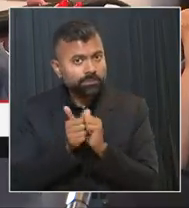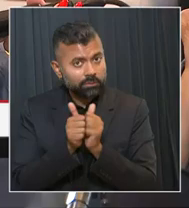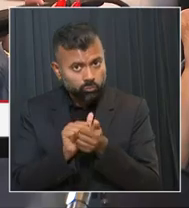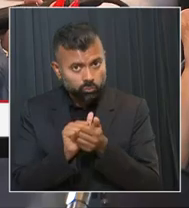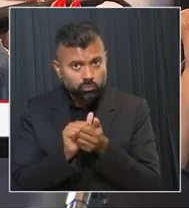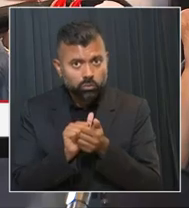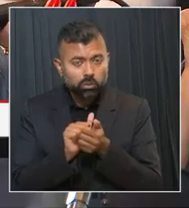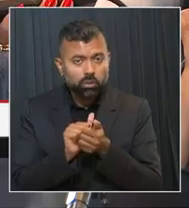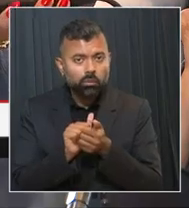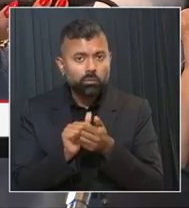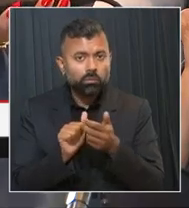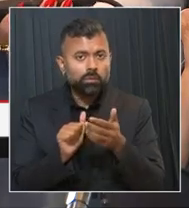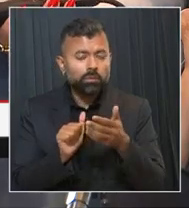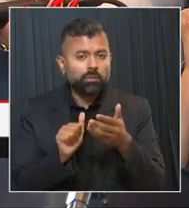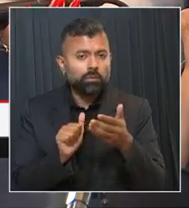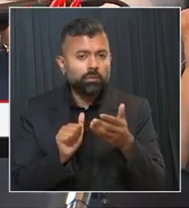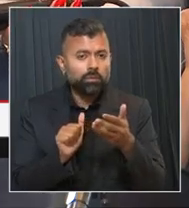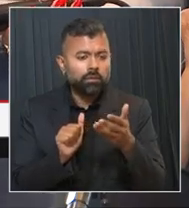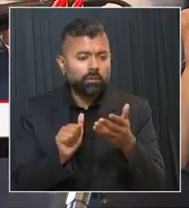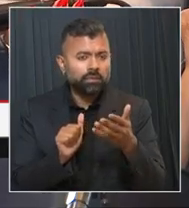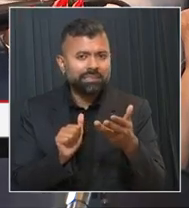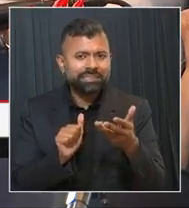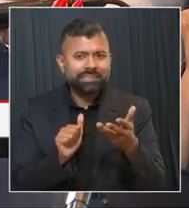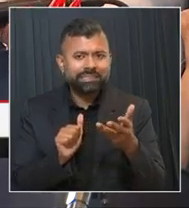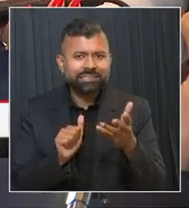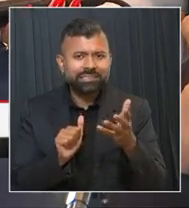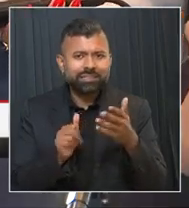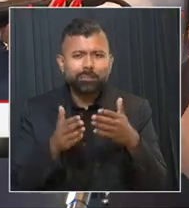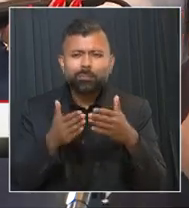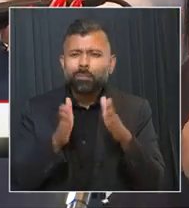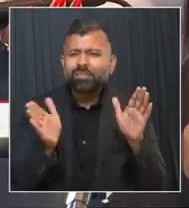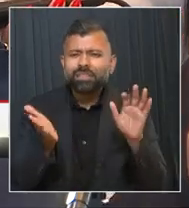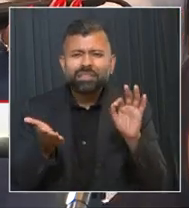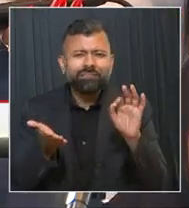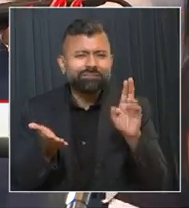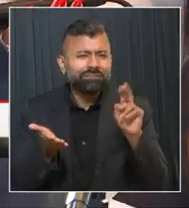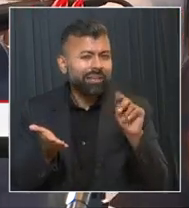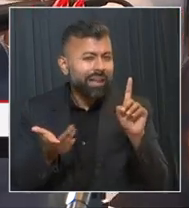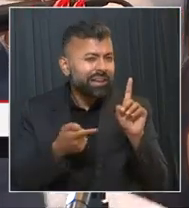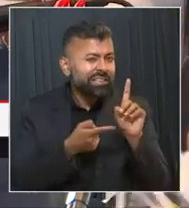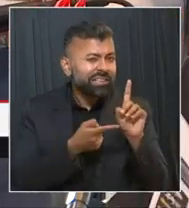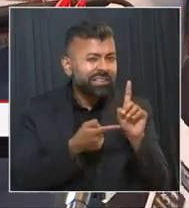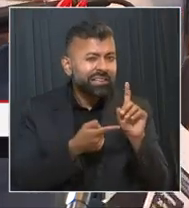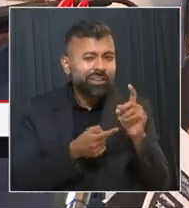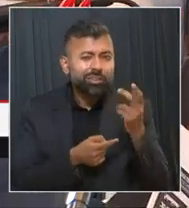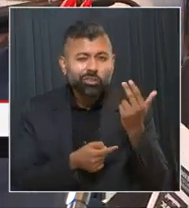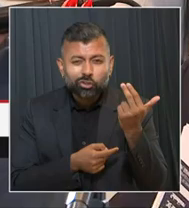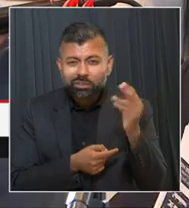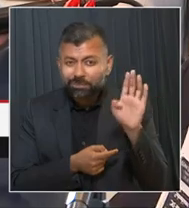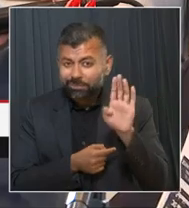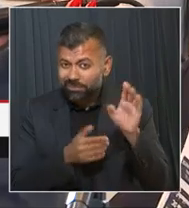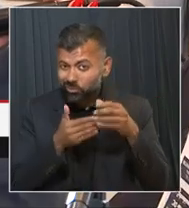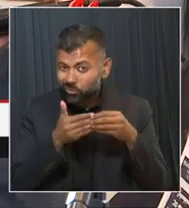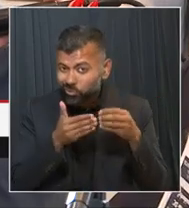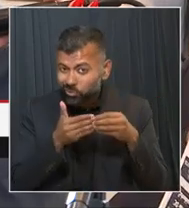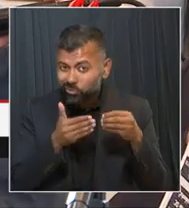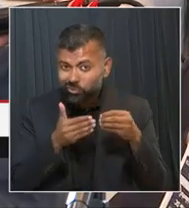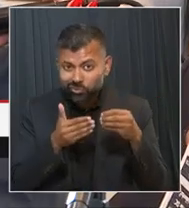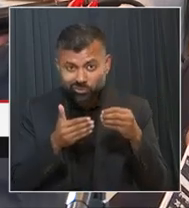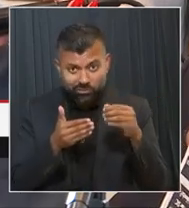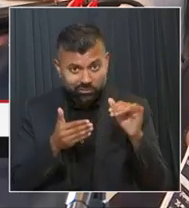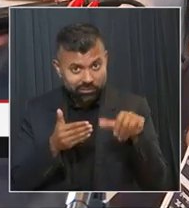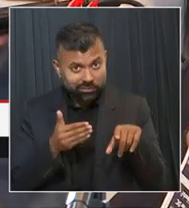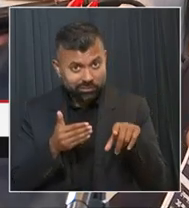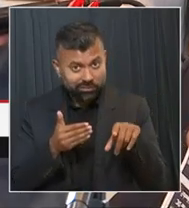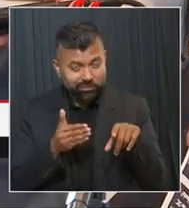to the general fund being $13 billion, but that wasn't a change.